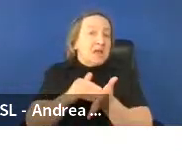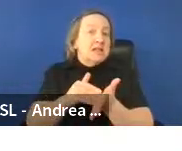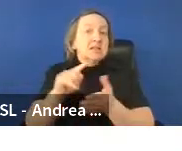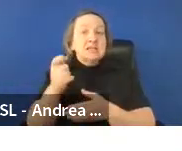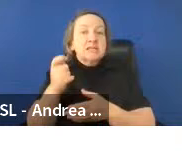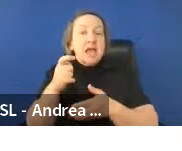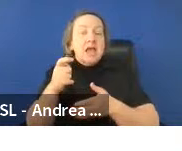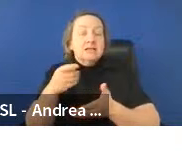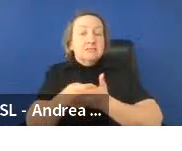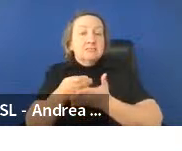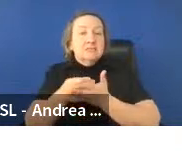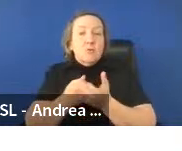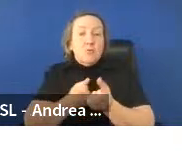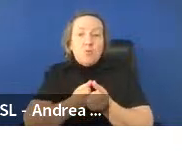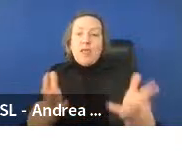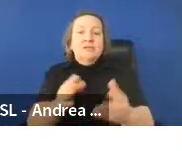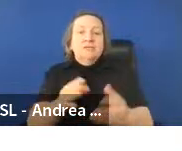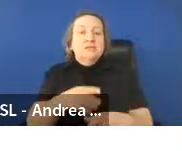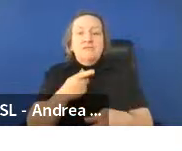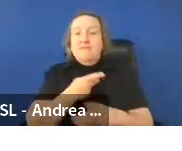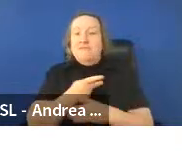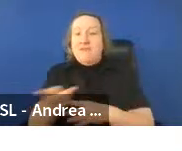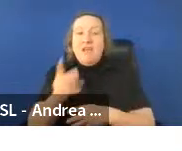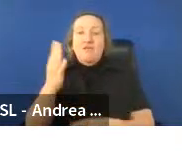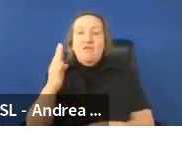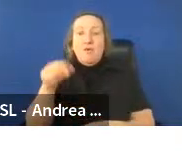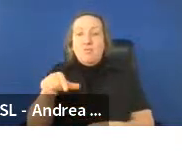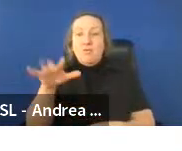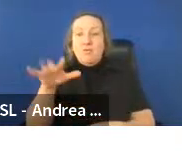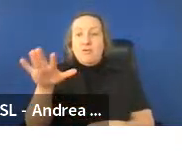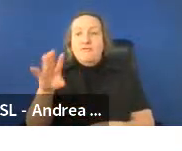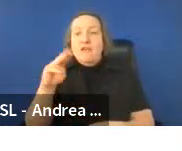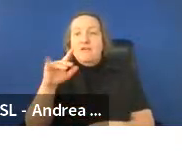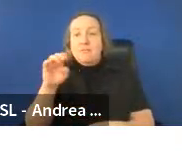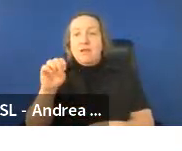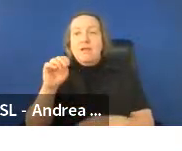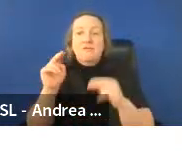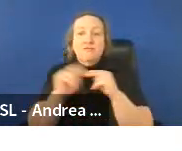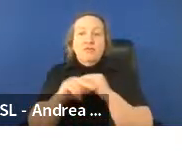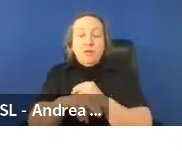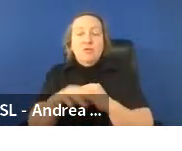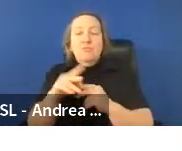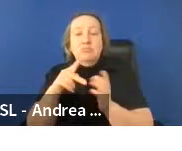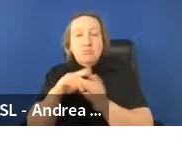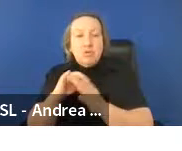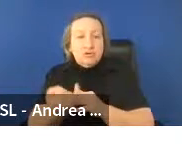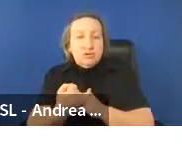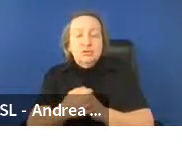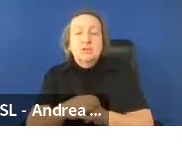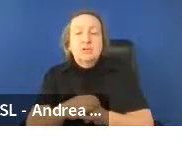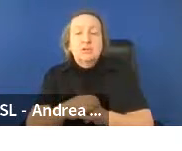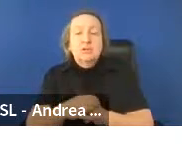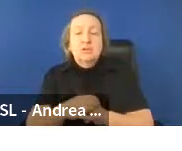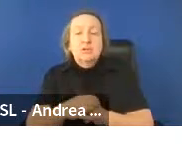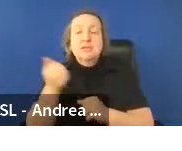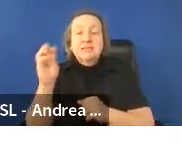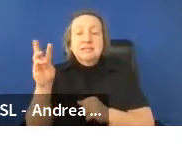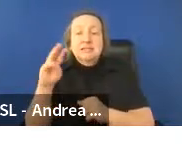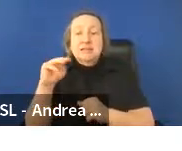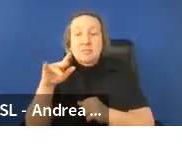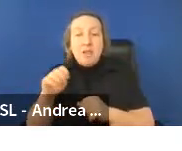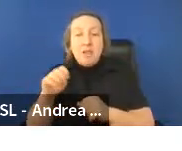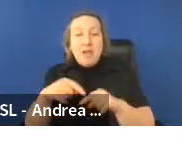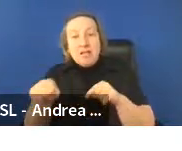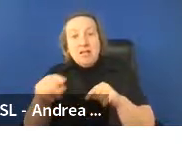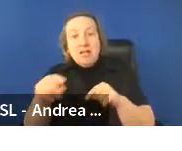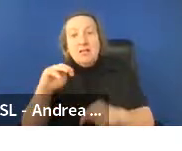on the failed 4.5-mile Mount Hood Freeway project. The 16-mile long max rail line was